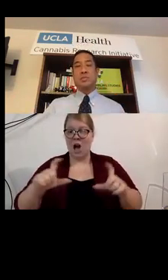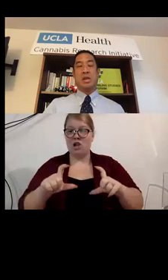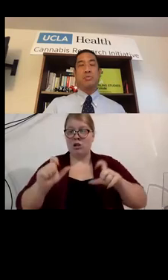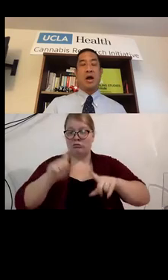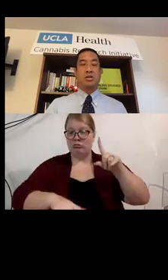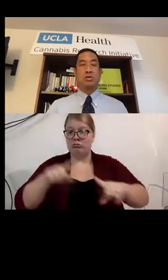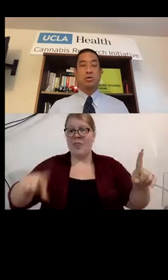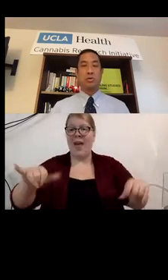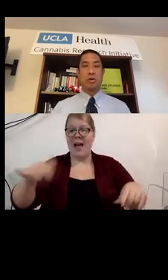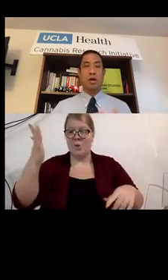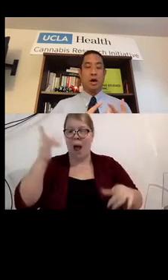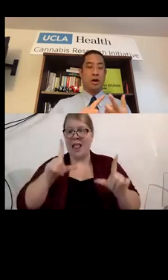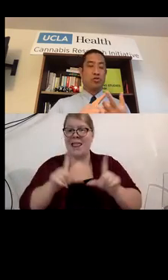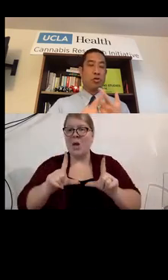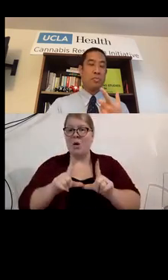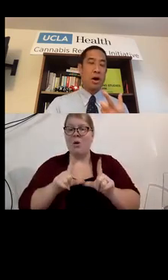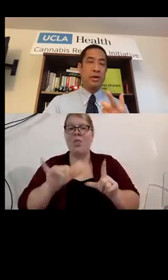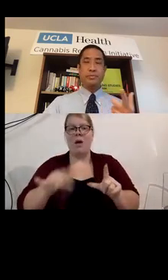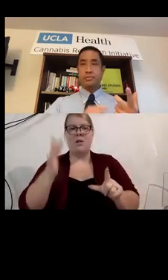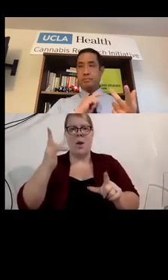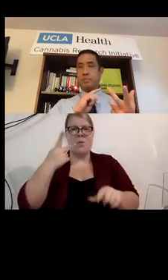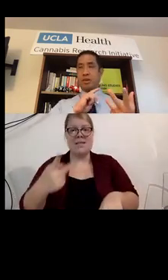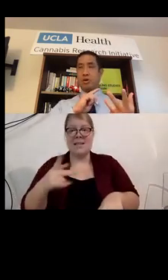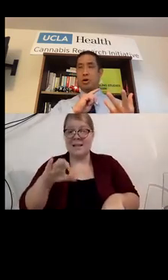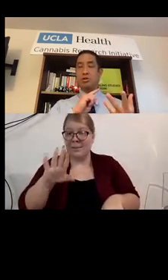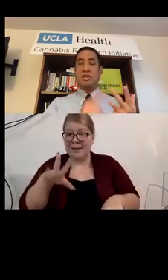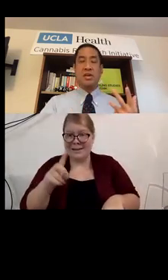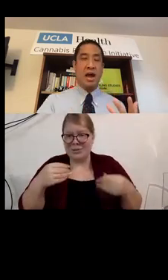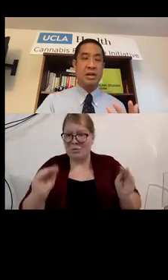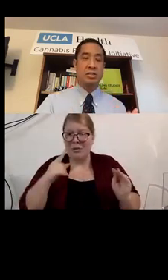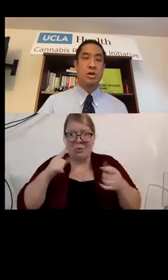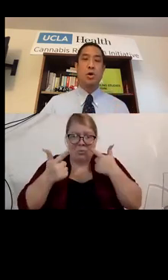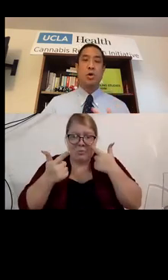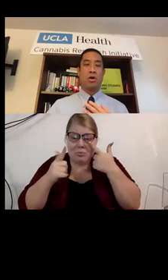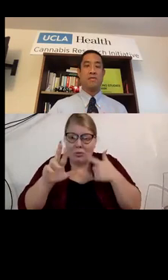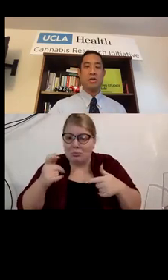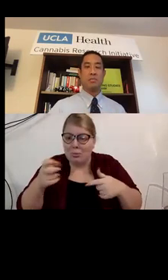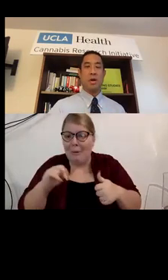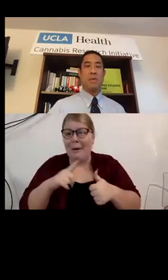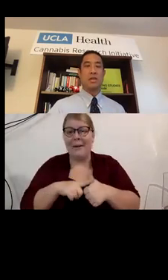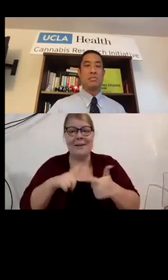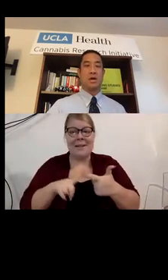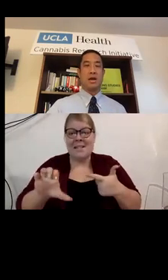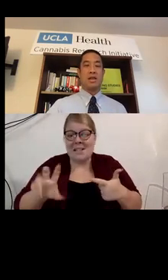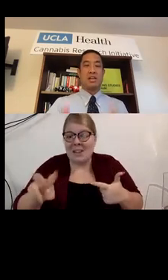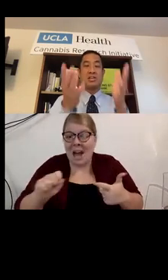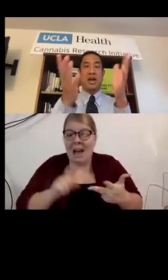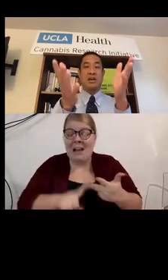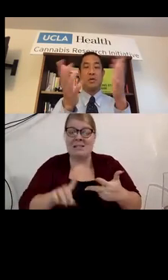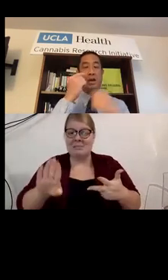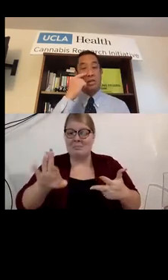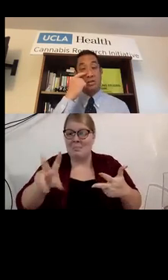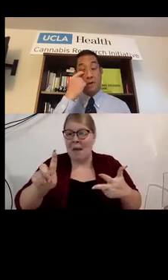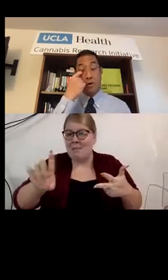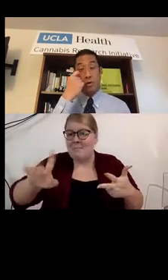see CBD products sold over on Groupon, in your local CVS, or even in your Bed Bath & Beyond. And that's exactly